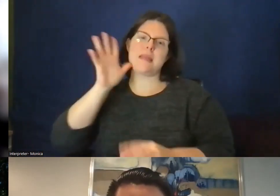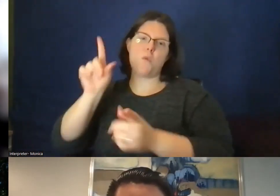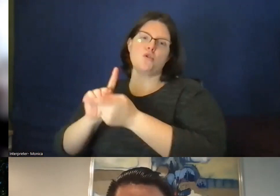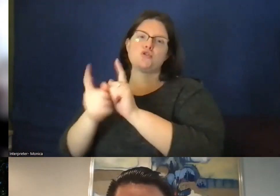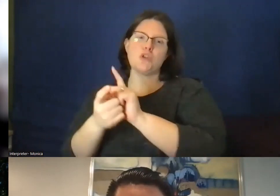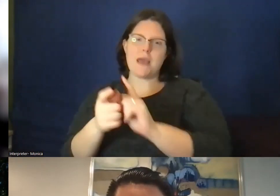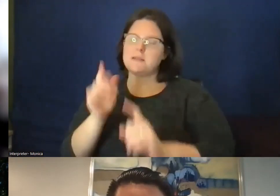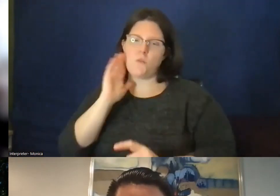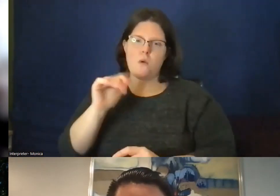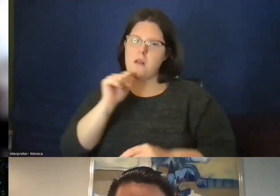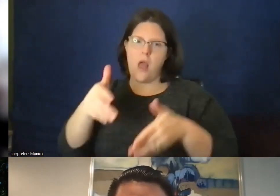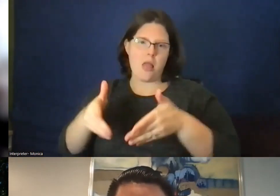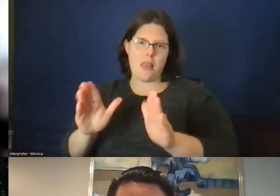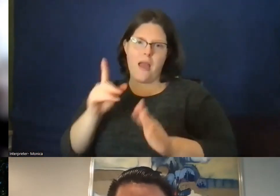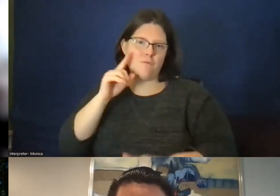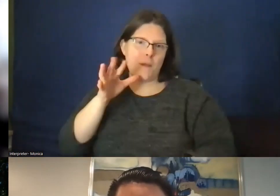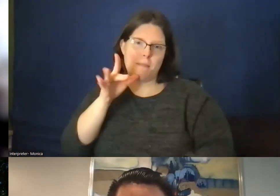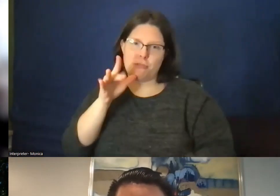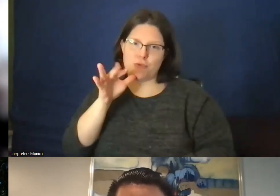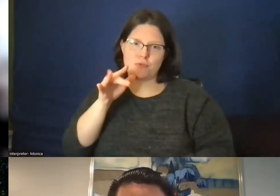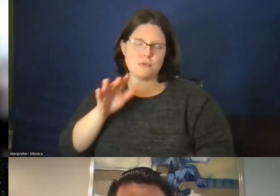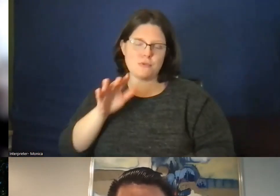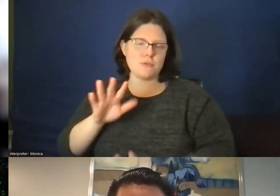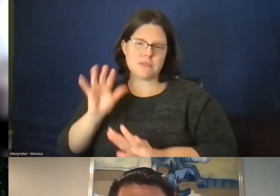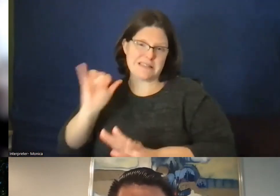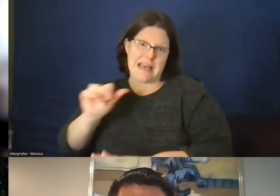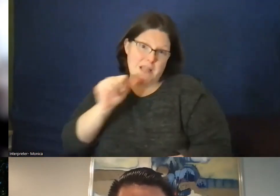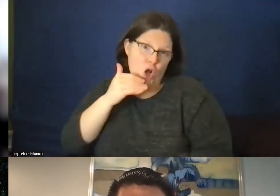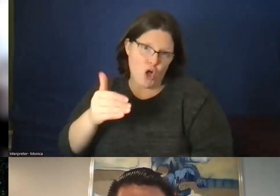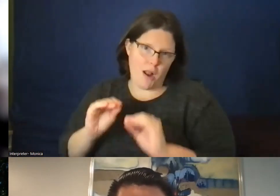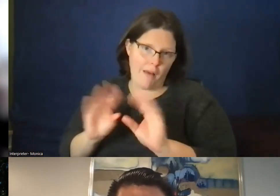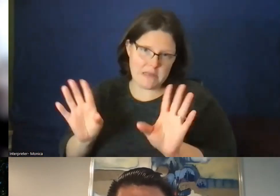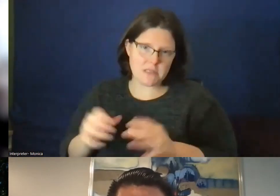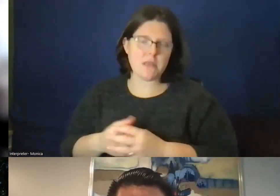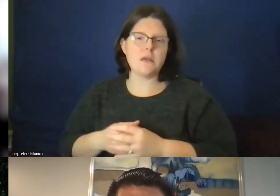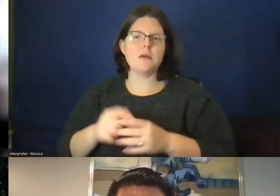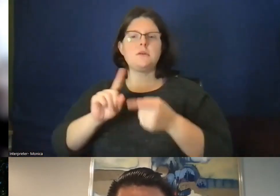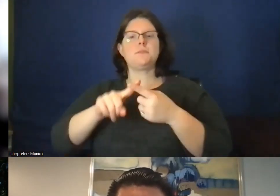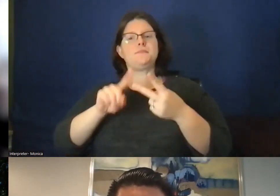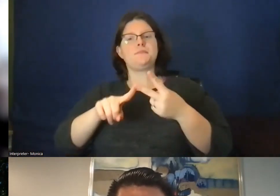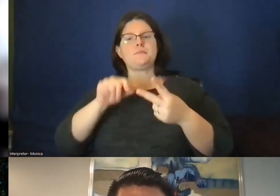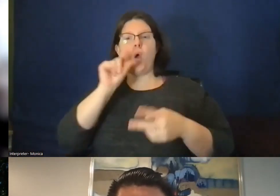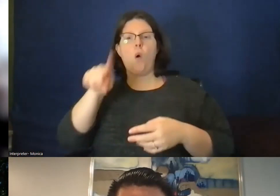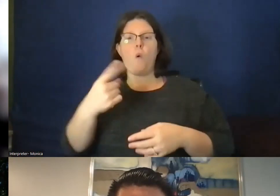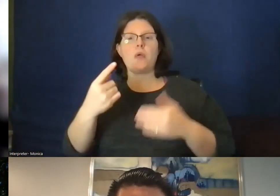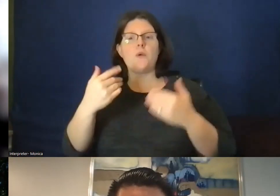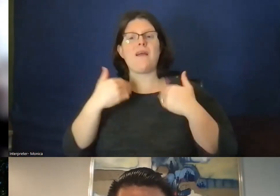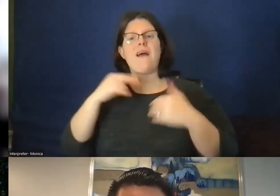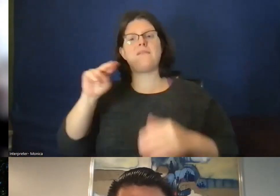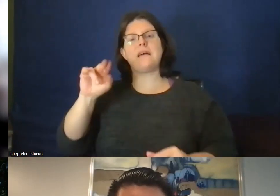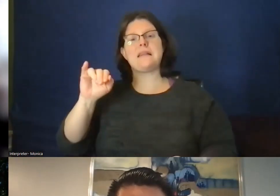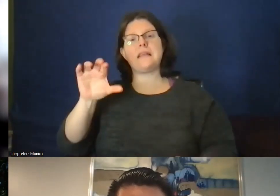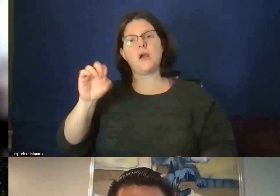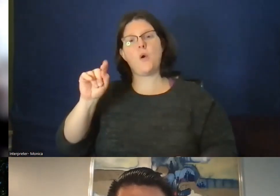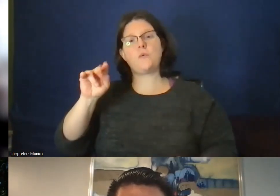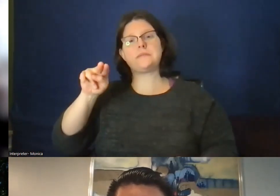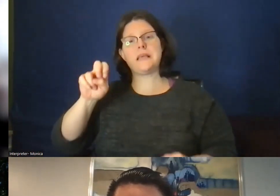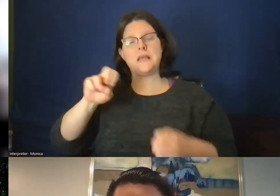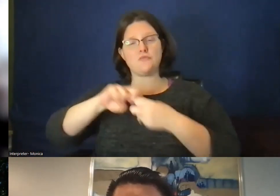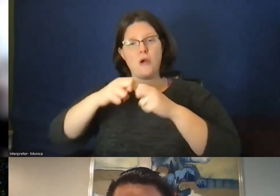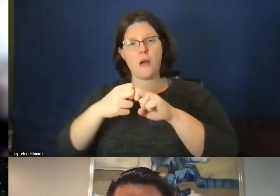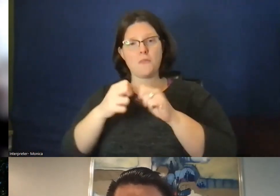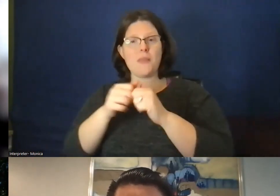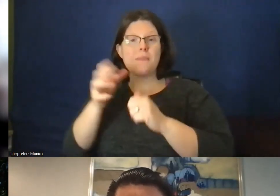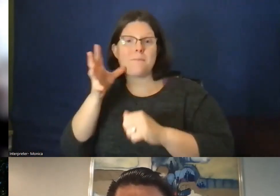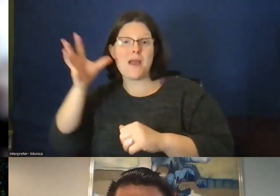And that's not good. And also we have not only this nicotine trouble with parental. Actually, if you